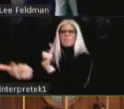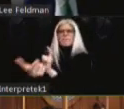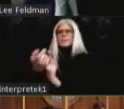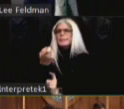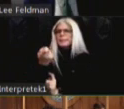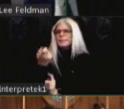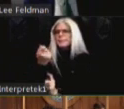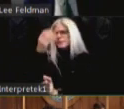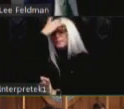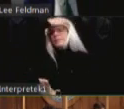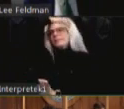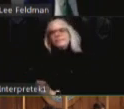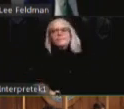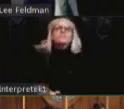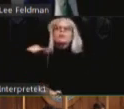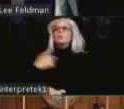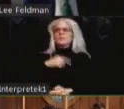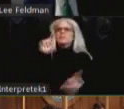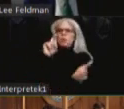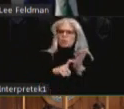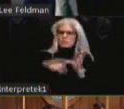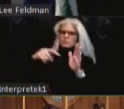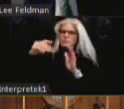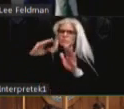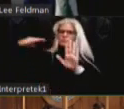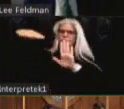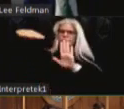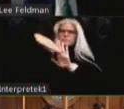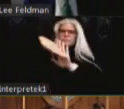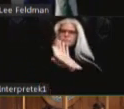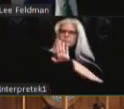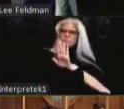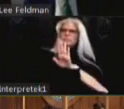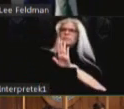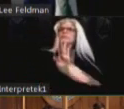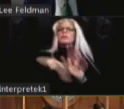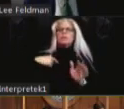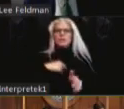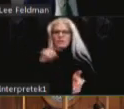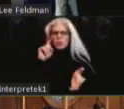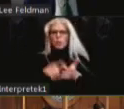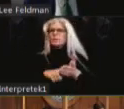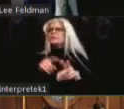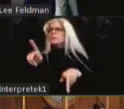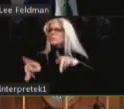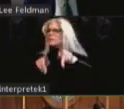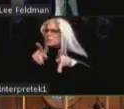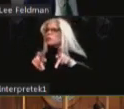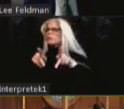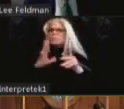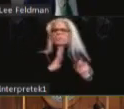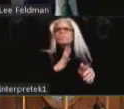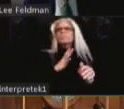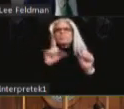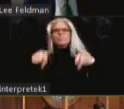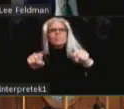trend. I think we have seen enthusiasm for our message that we've adopted. And as I said,